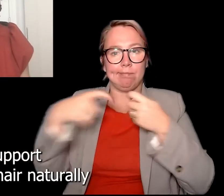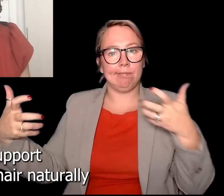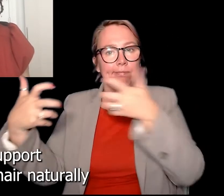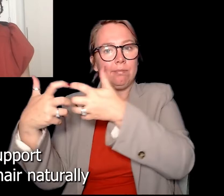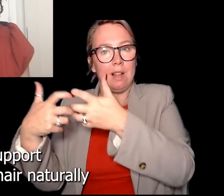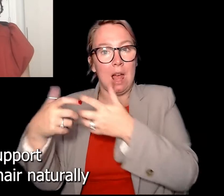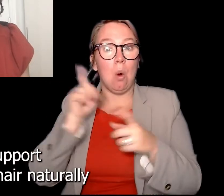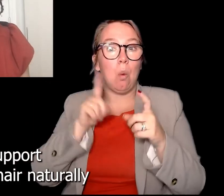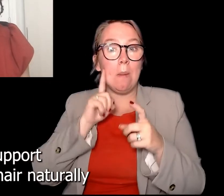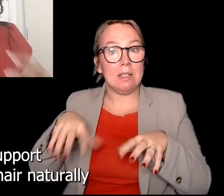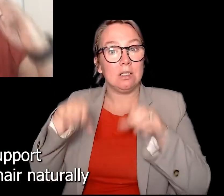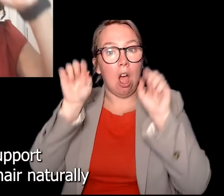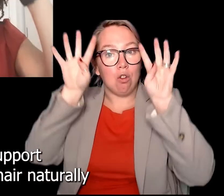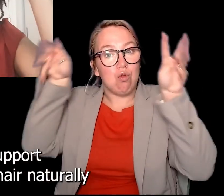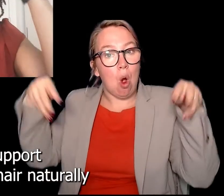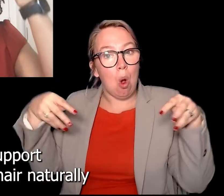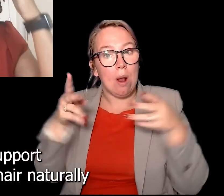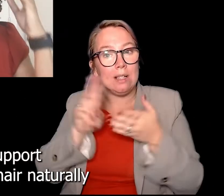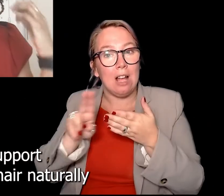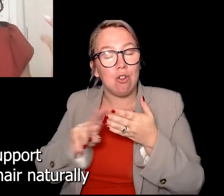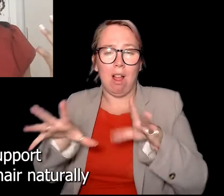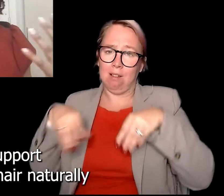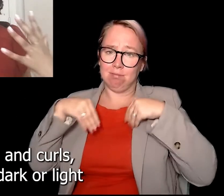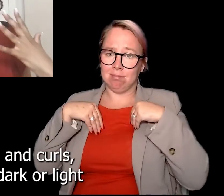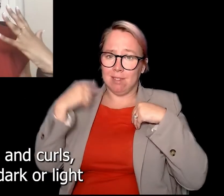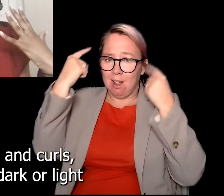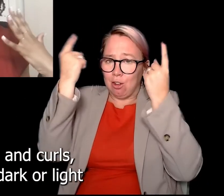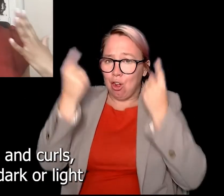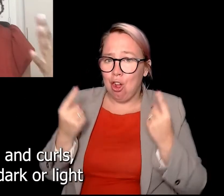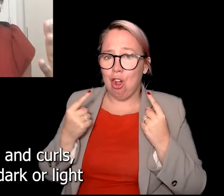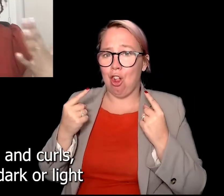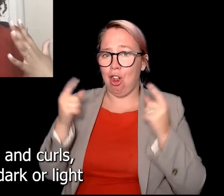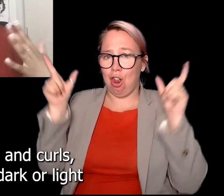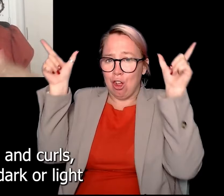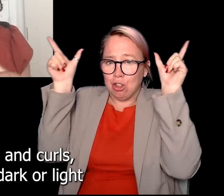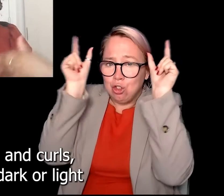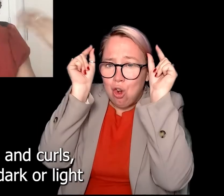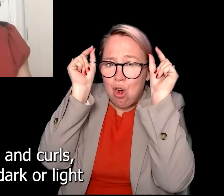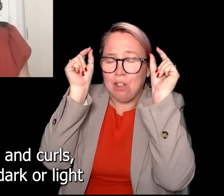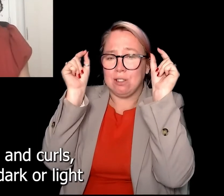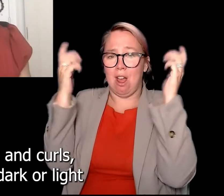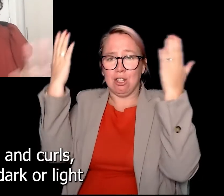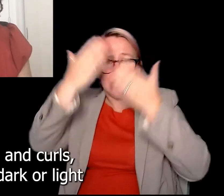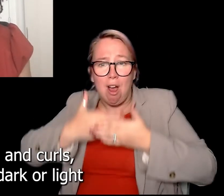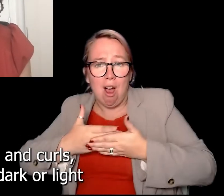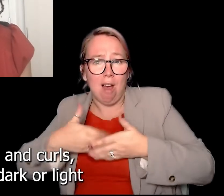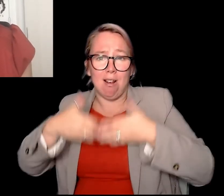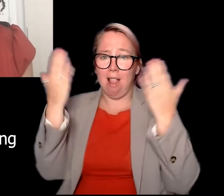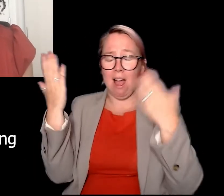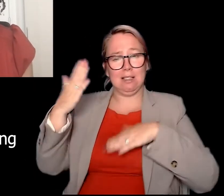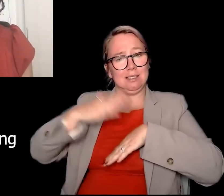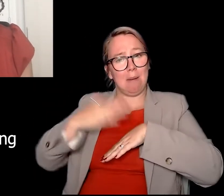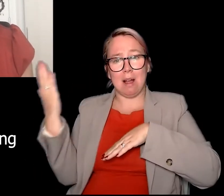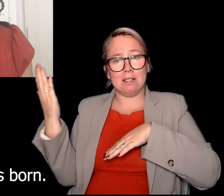community. Specifically, I wanted to support women who were growing their hair naturally and just to embrace their kinks and curls, no matter how long or short or dark or